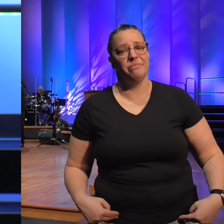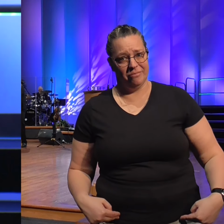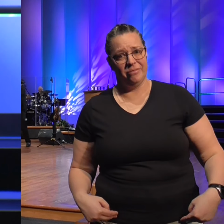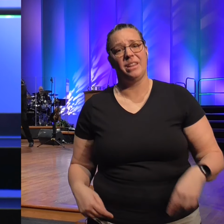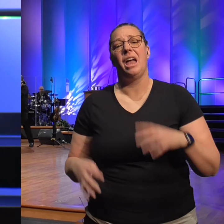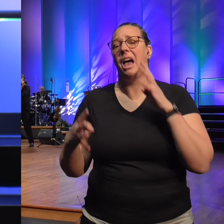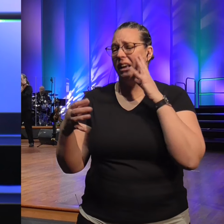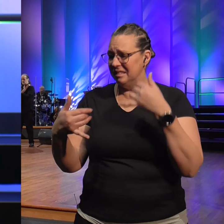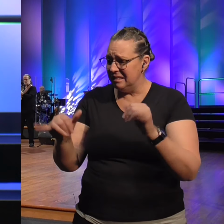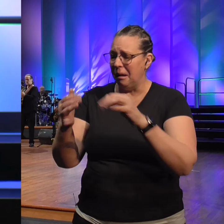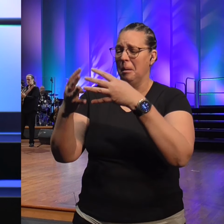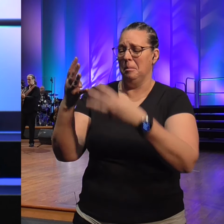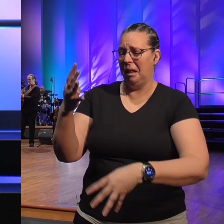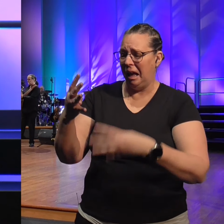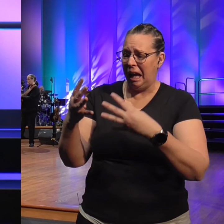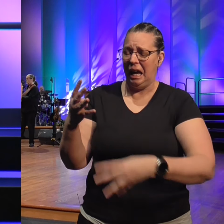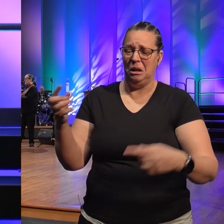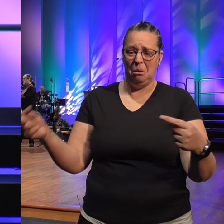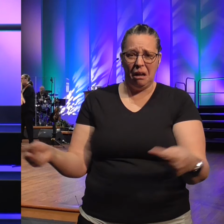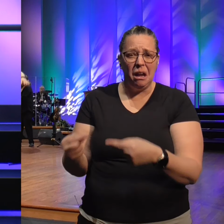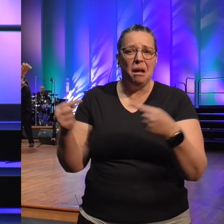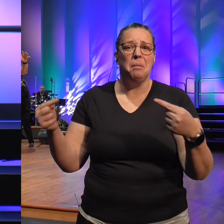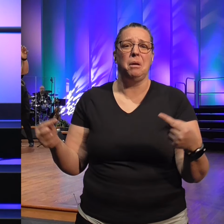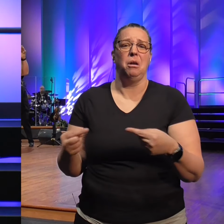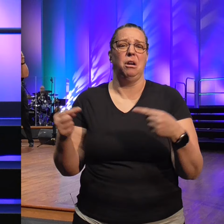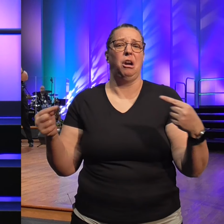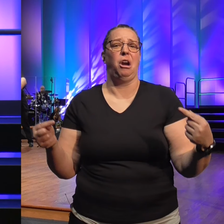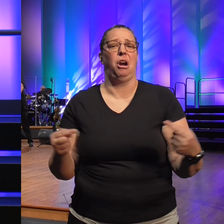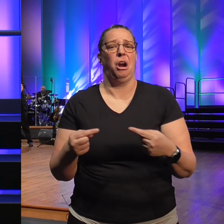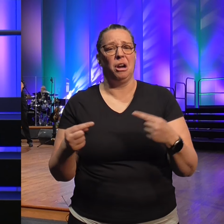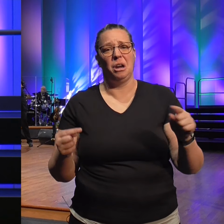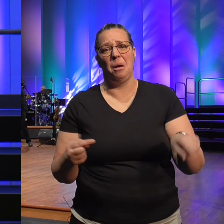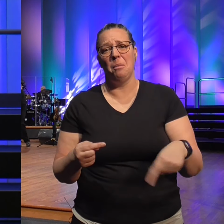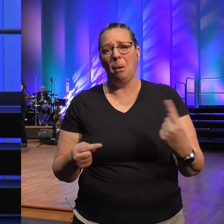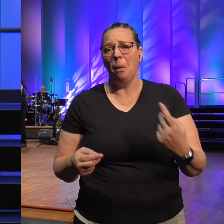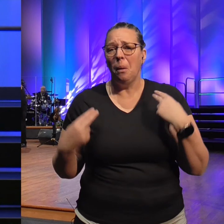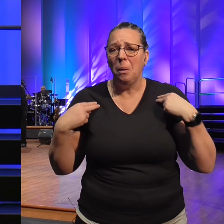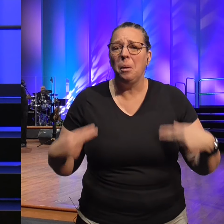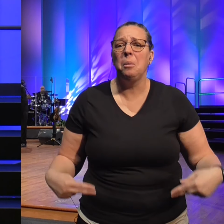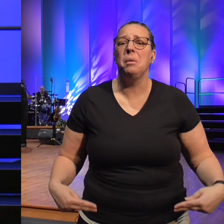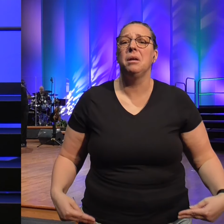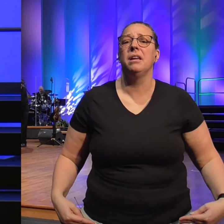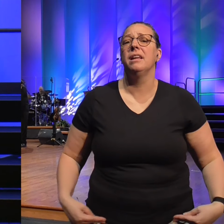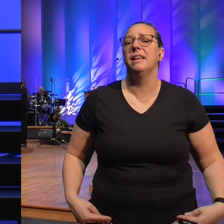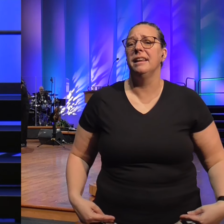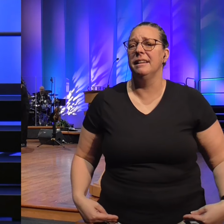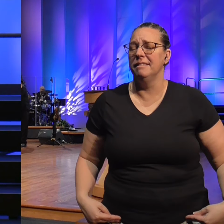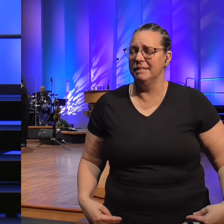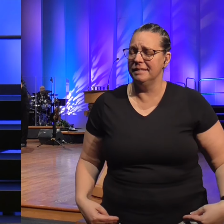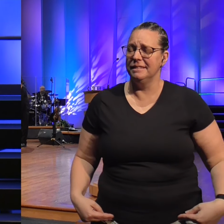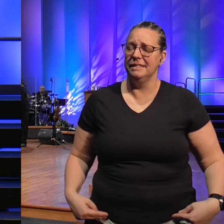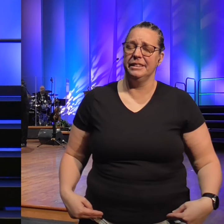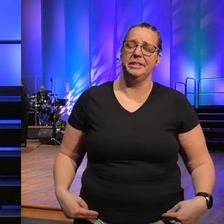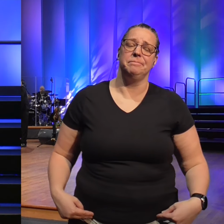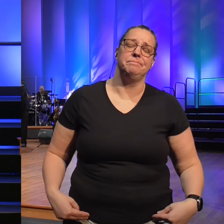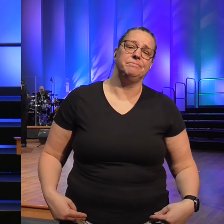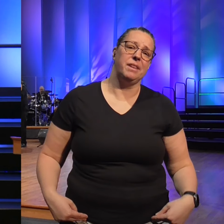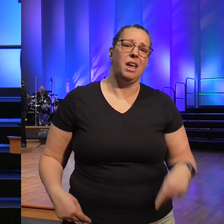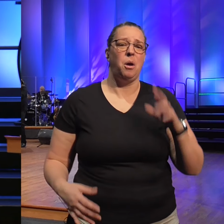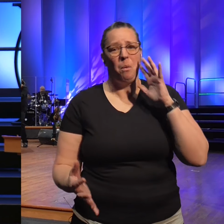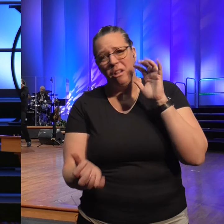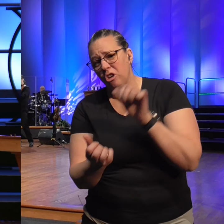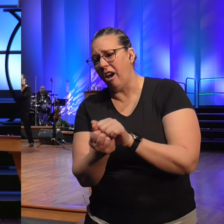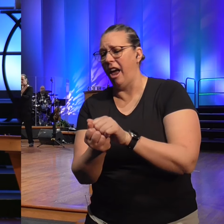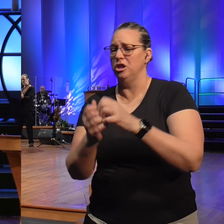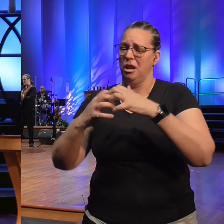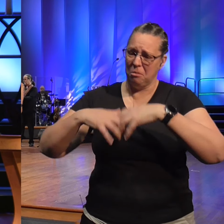and I bleed when I fall down. I'm only human, and I